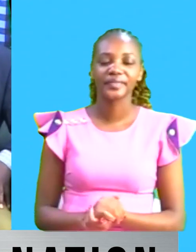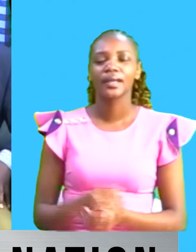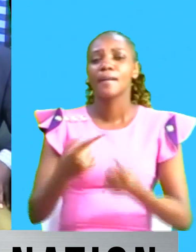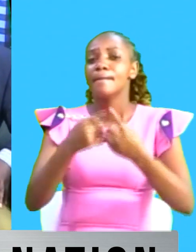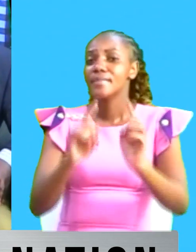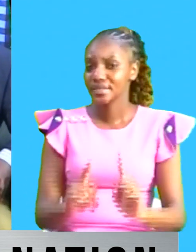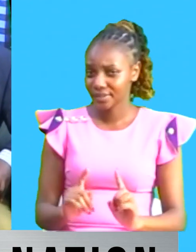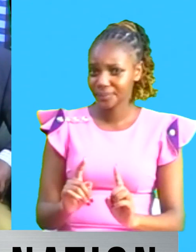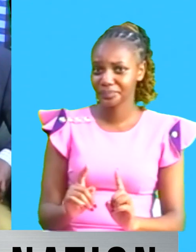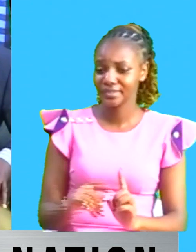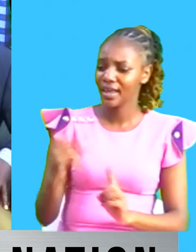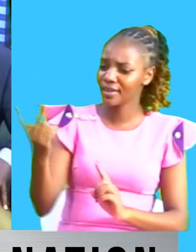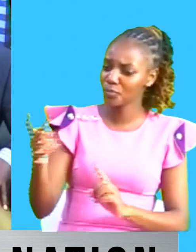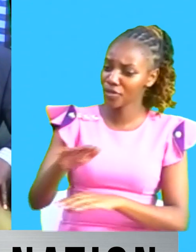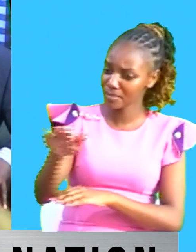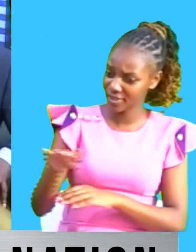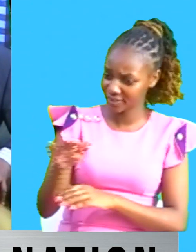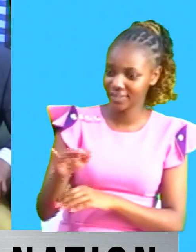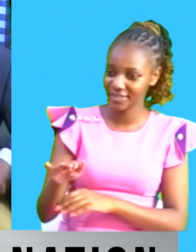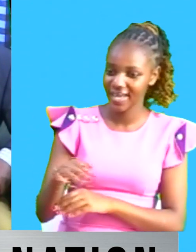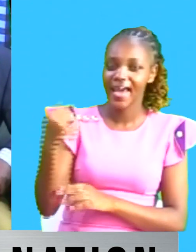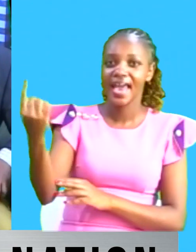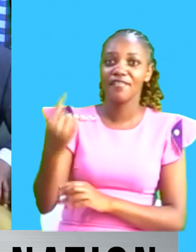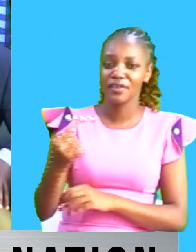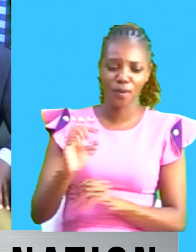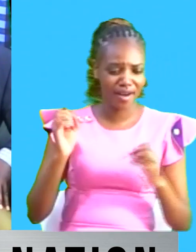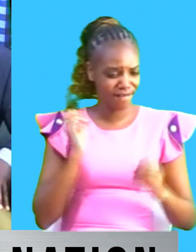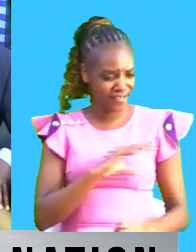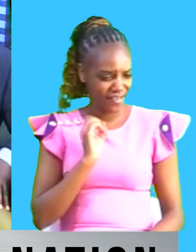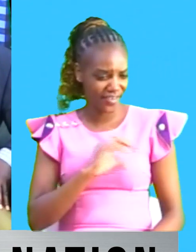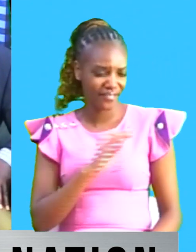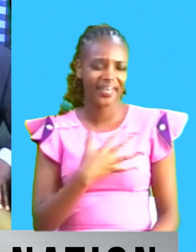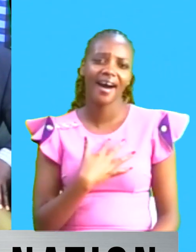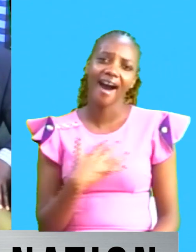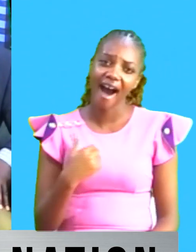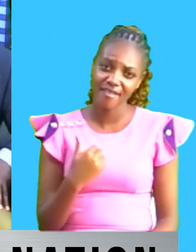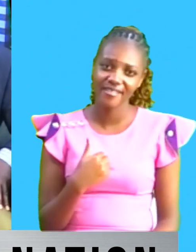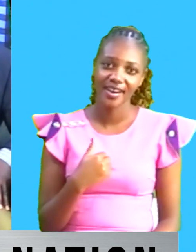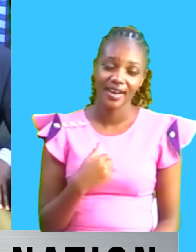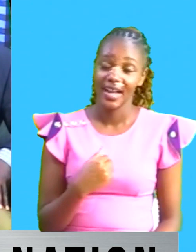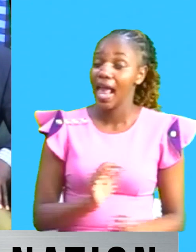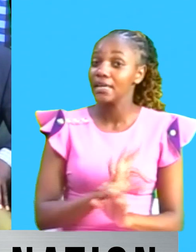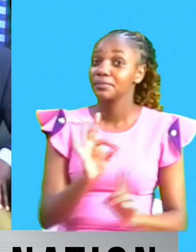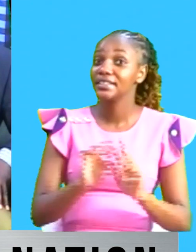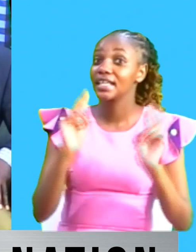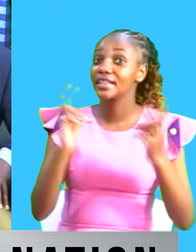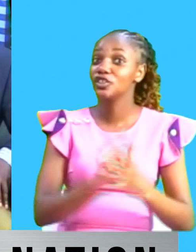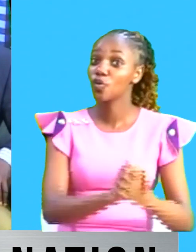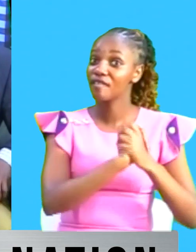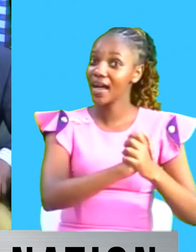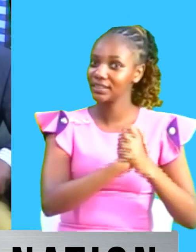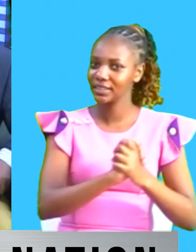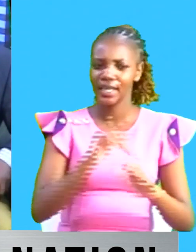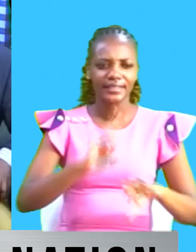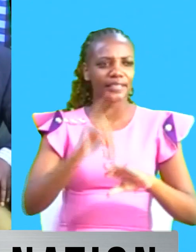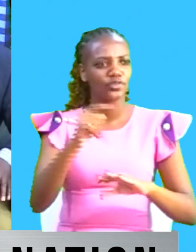everyone in both camps has been paranoid. There's been some paranoia on the issue handshake. You mention